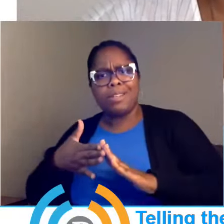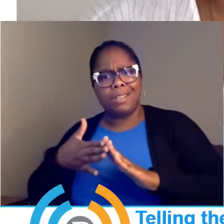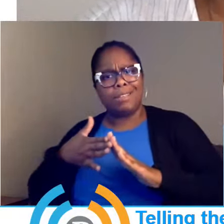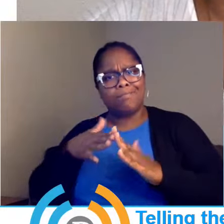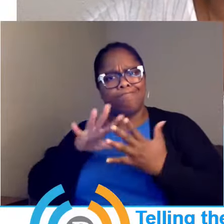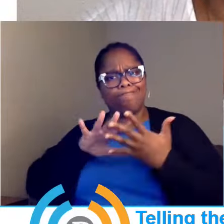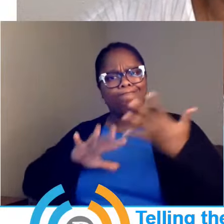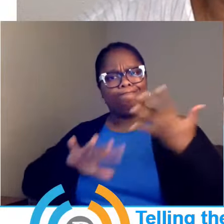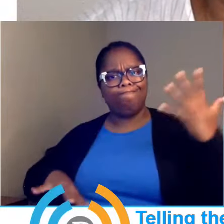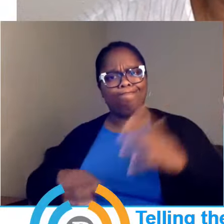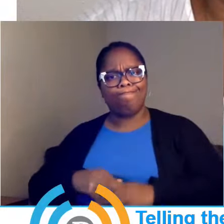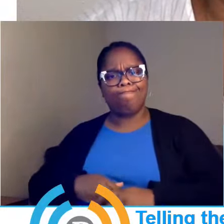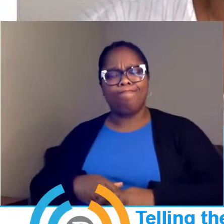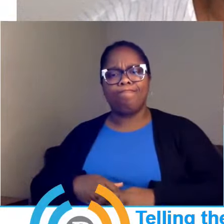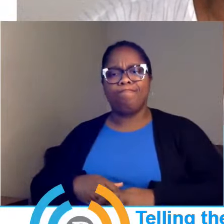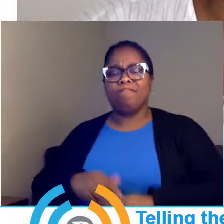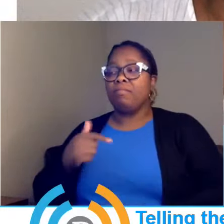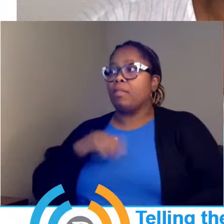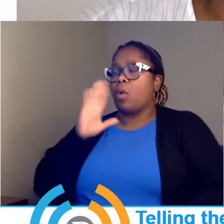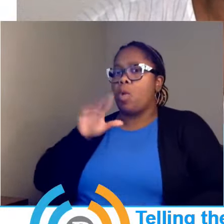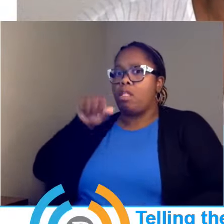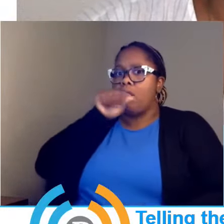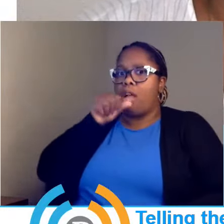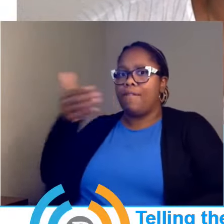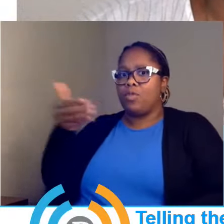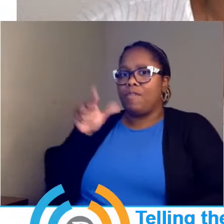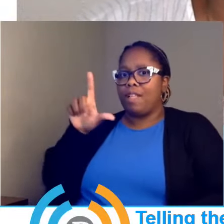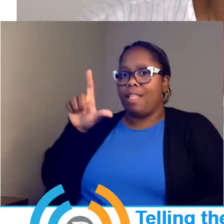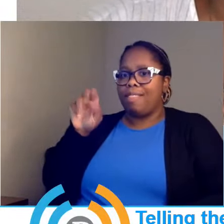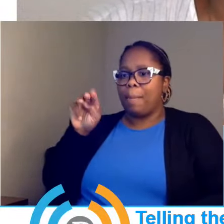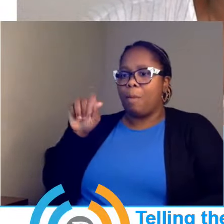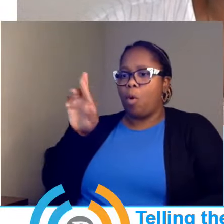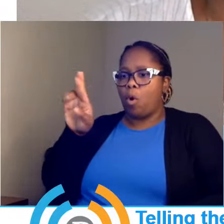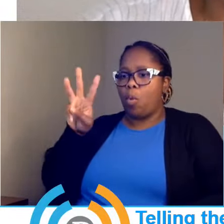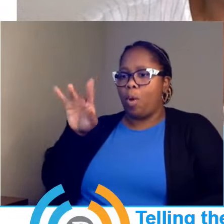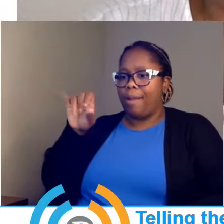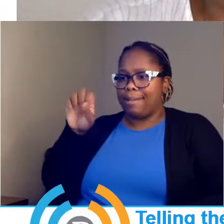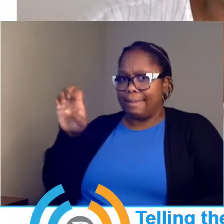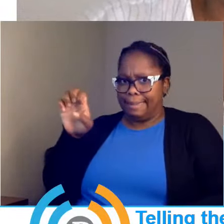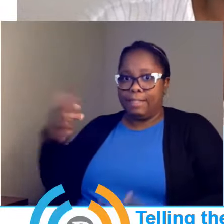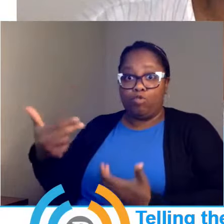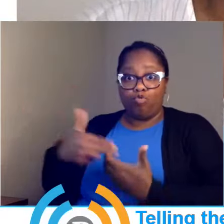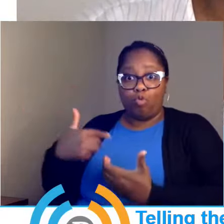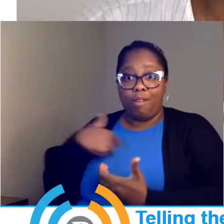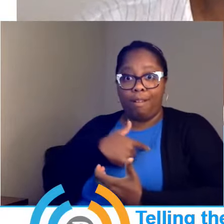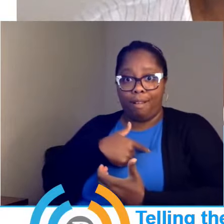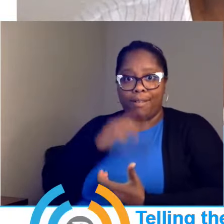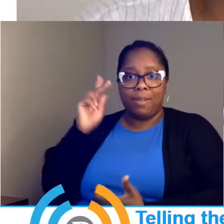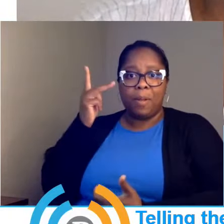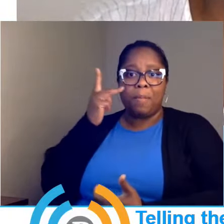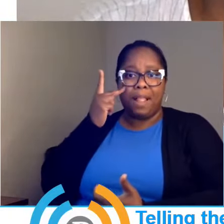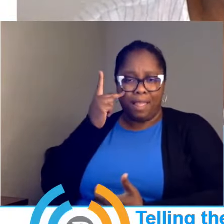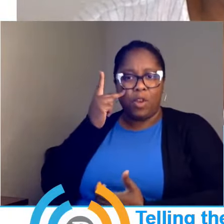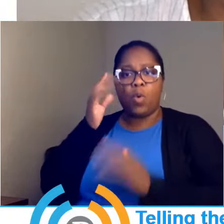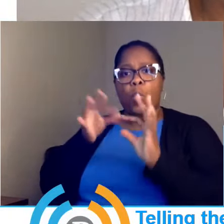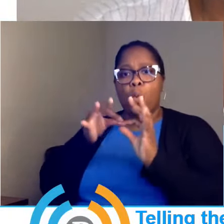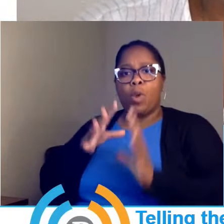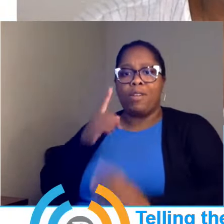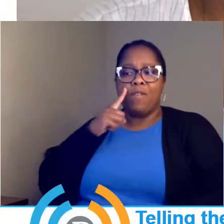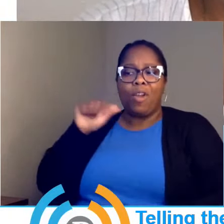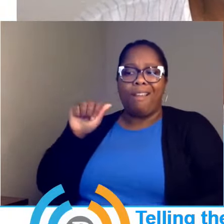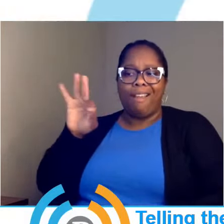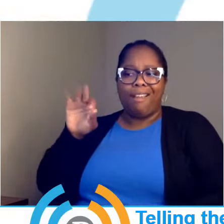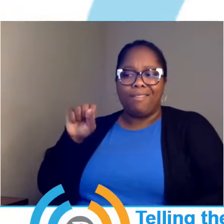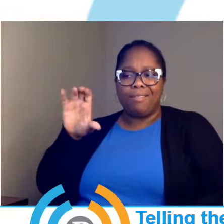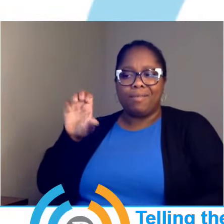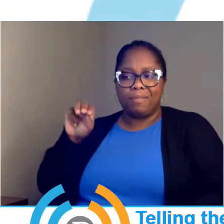I would love to invite Lamar Wise, if you're just joining us, political coordinator for AFSCME Council 75, and